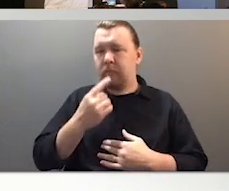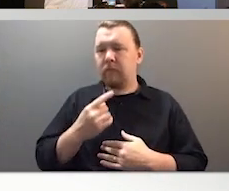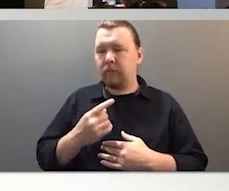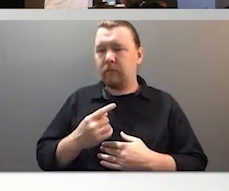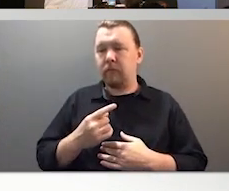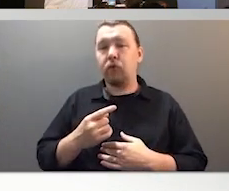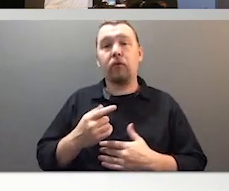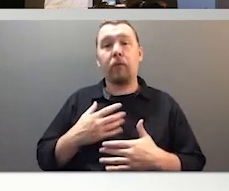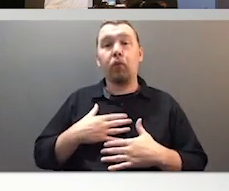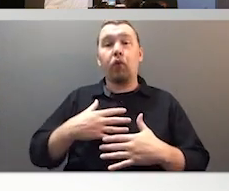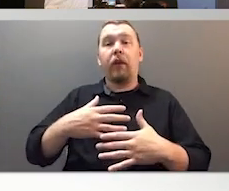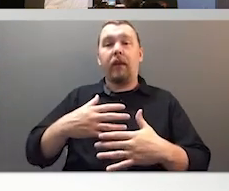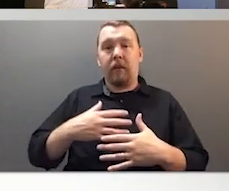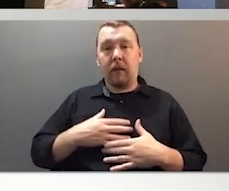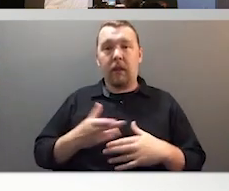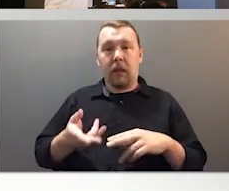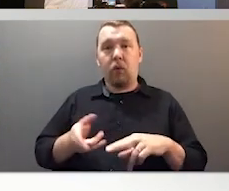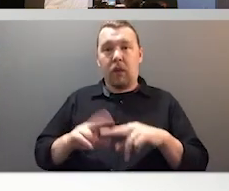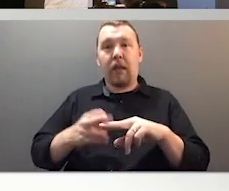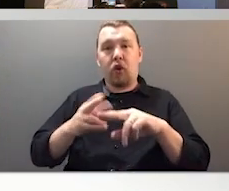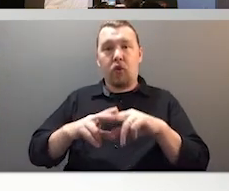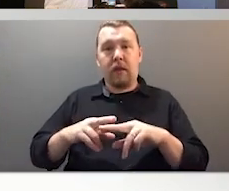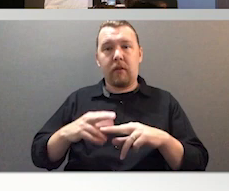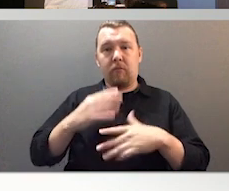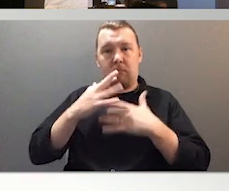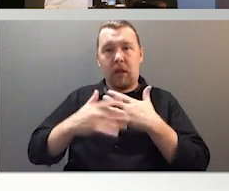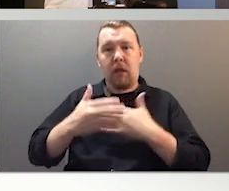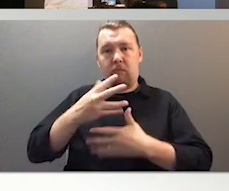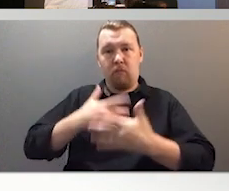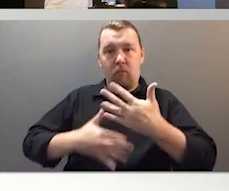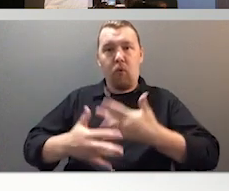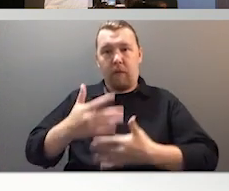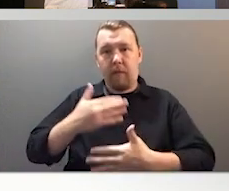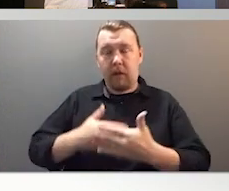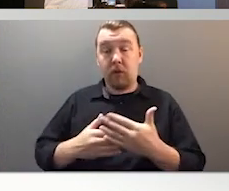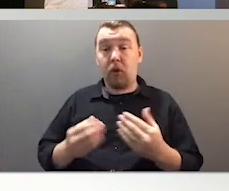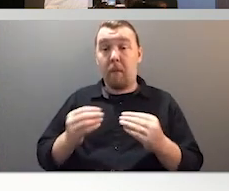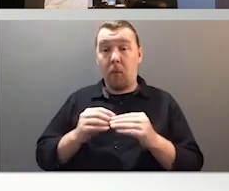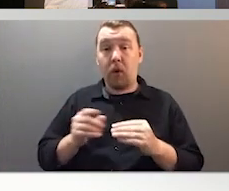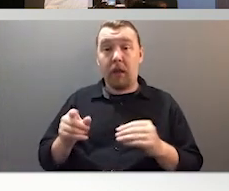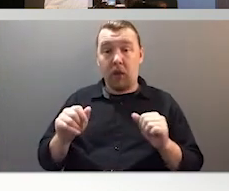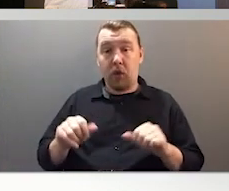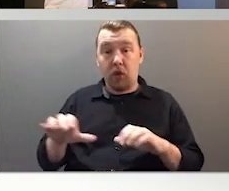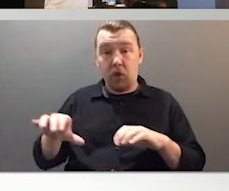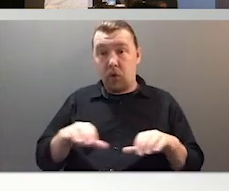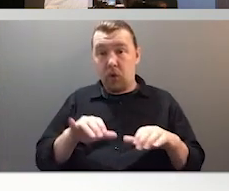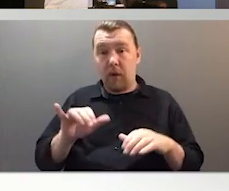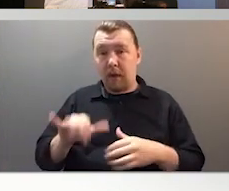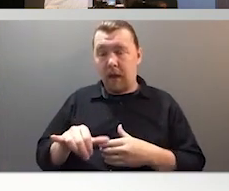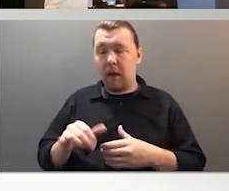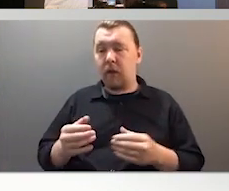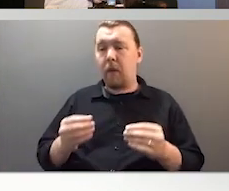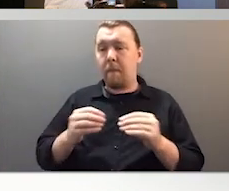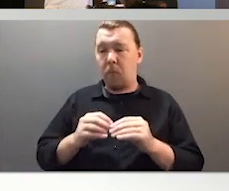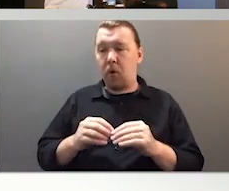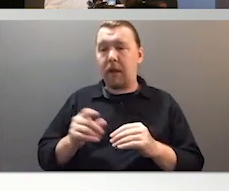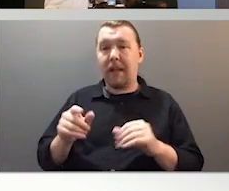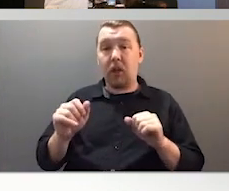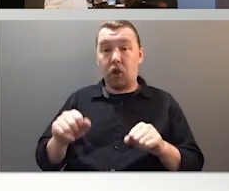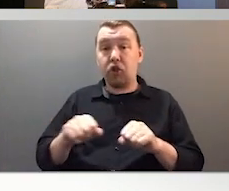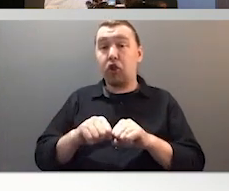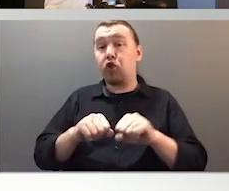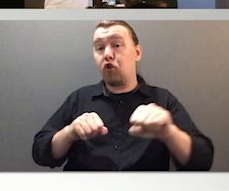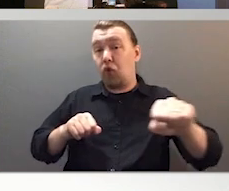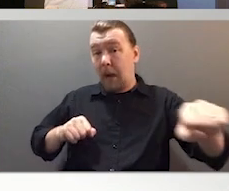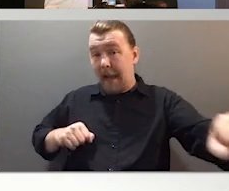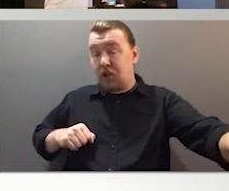circulation, right? And so the more he was able to increase his circulation, the more we could get him to stretch, and the